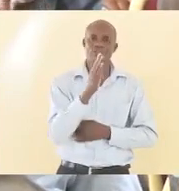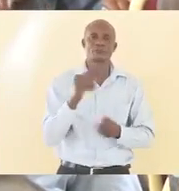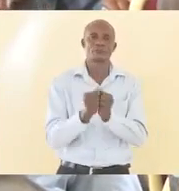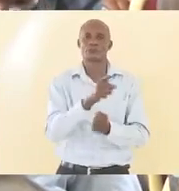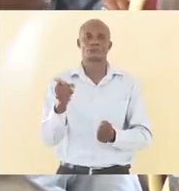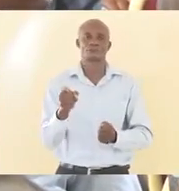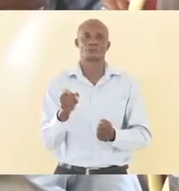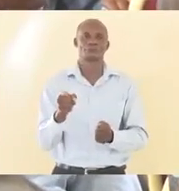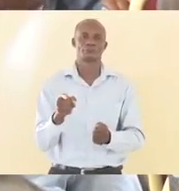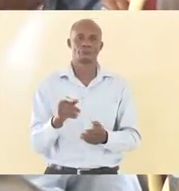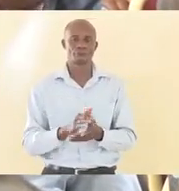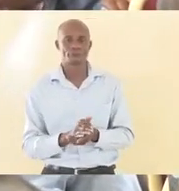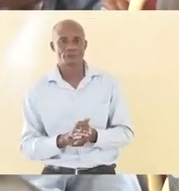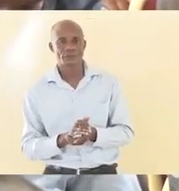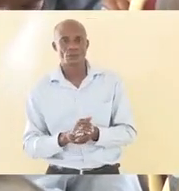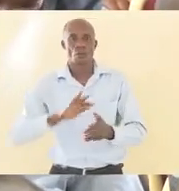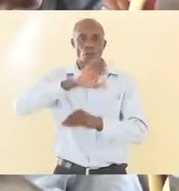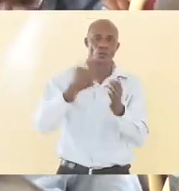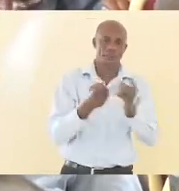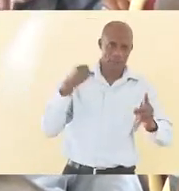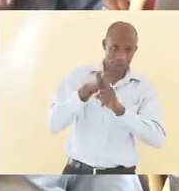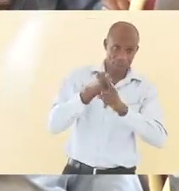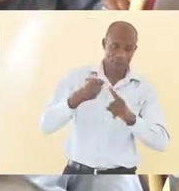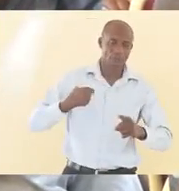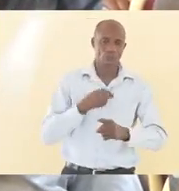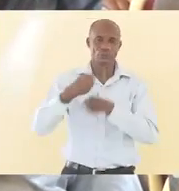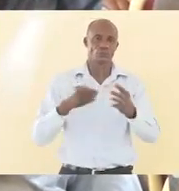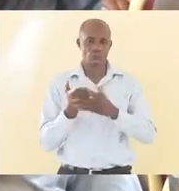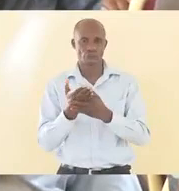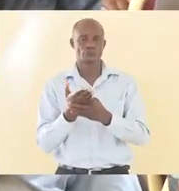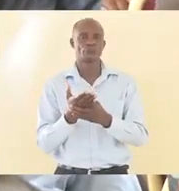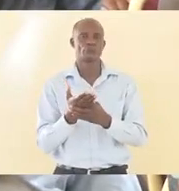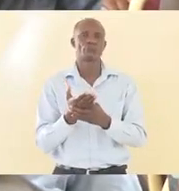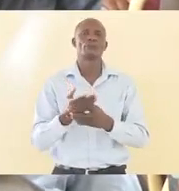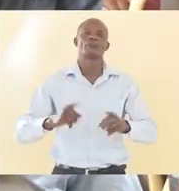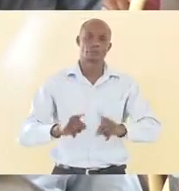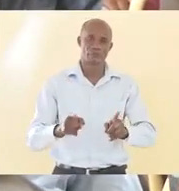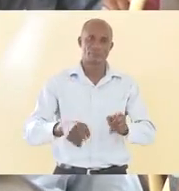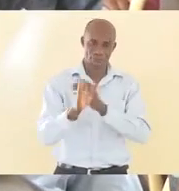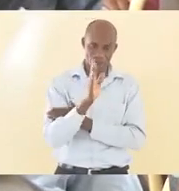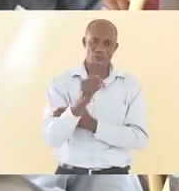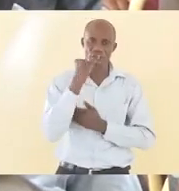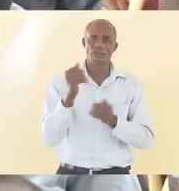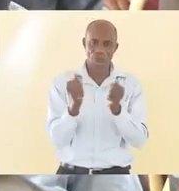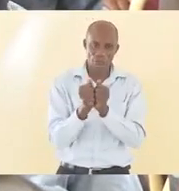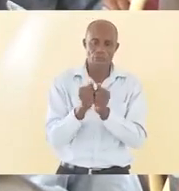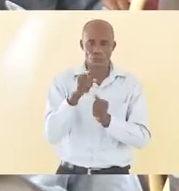the persecutions you go through, that as long as you're in the world, you go through persecution, but God is with you through all this.